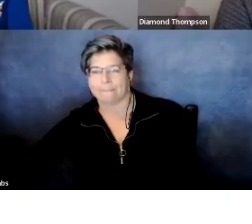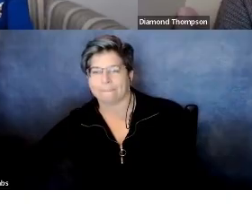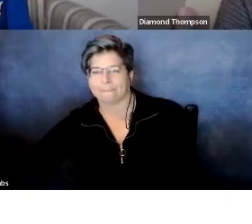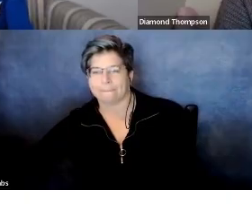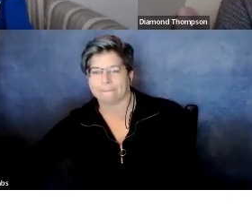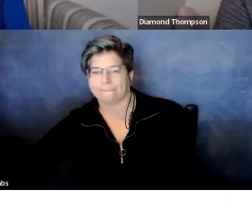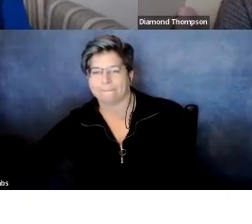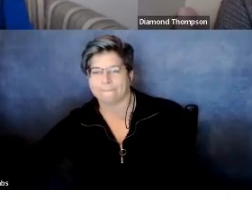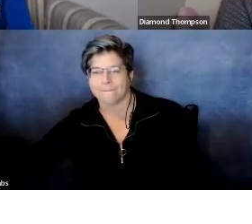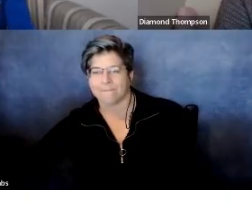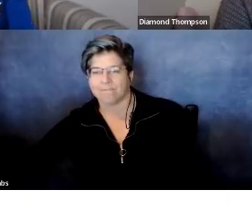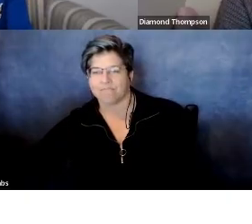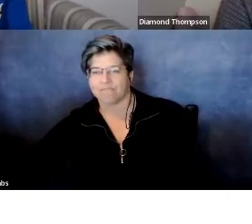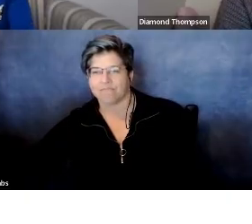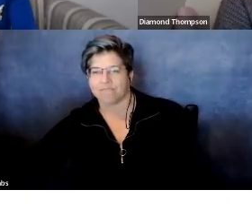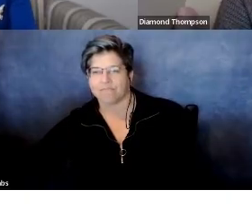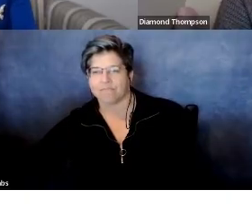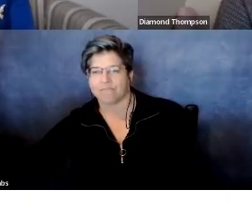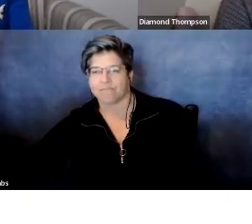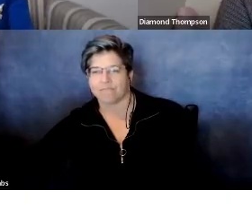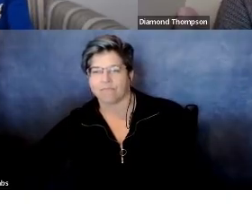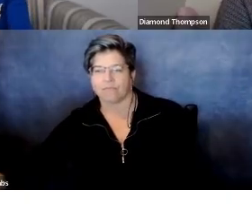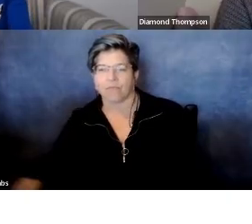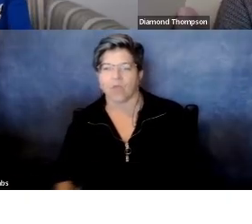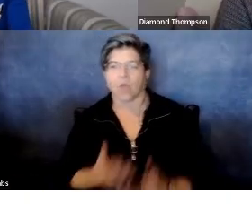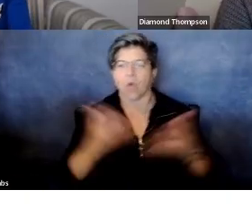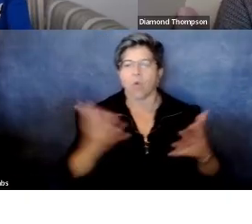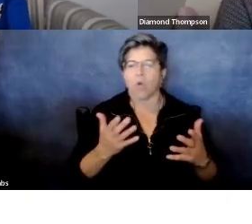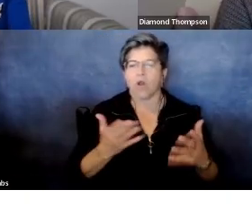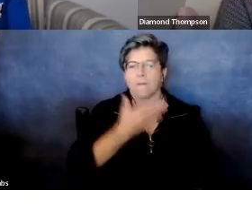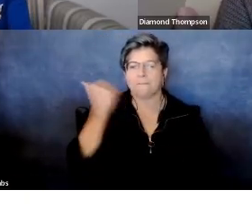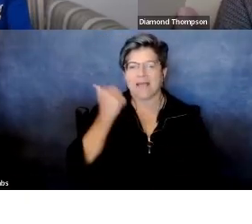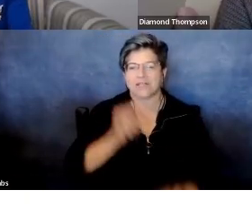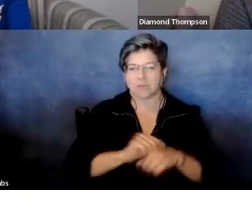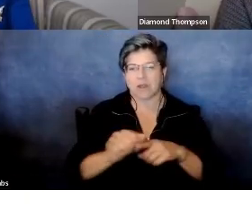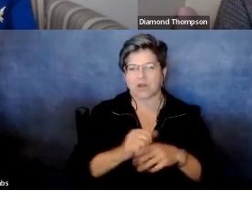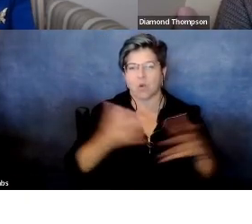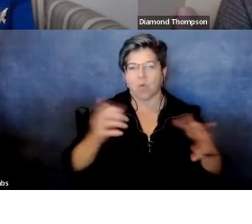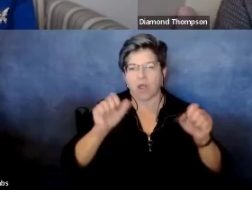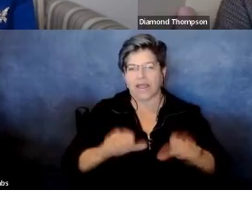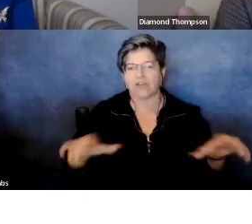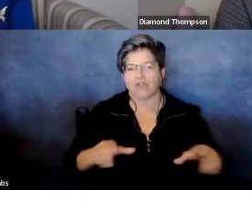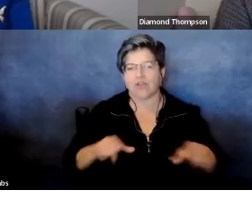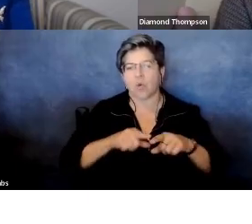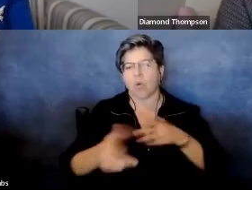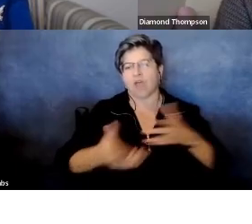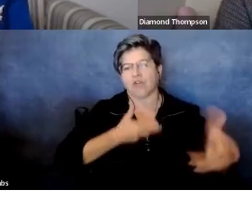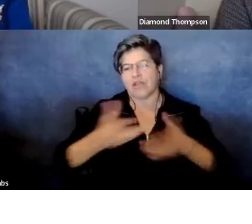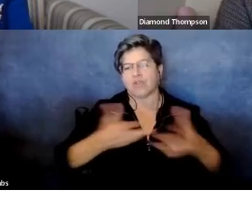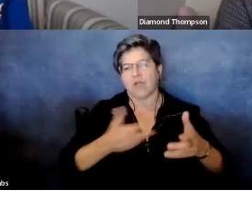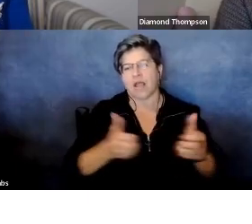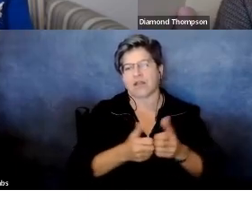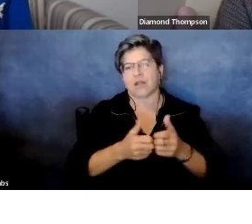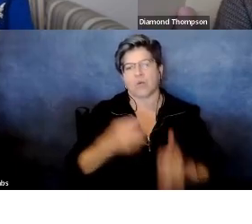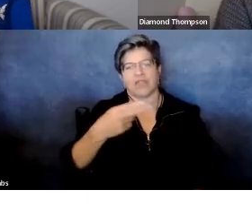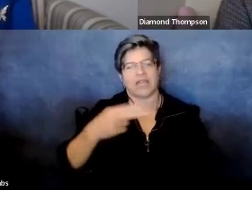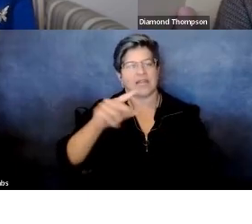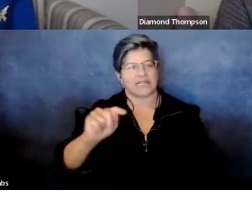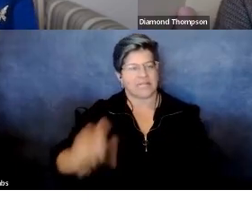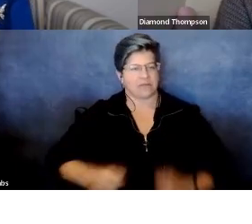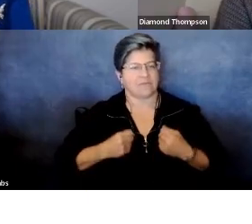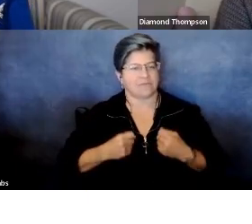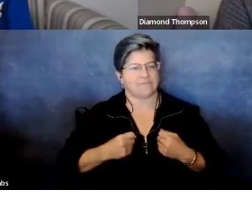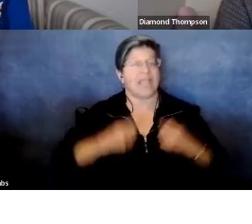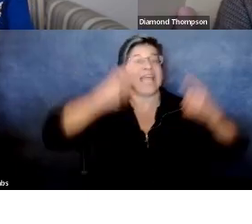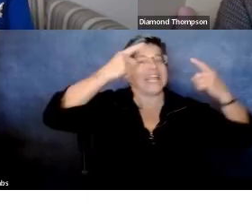What are some of the best practices? What things can you employ when you are interacting with human trafficking survivors?